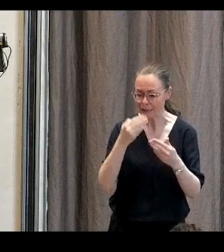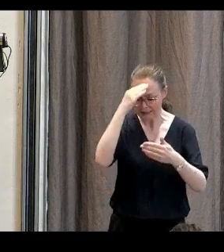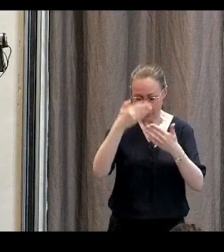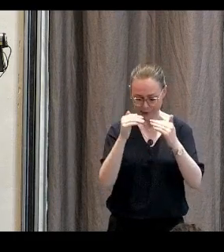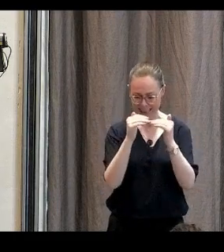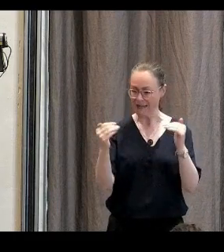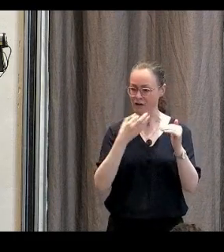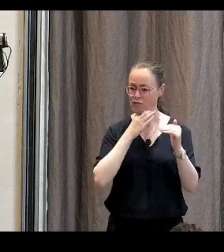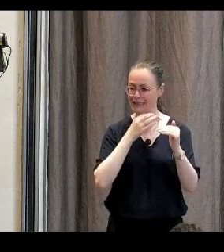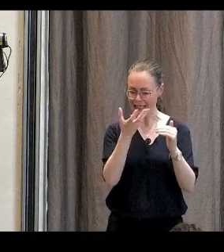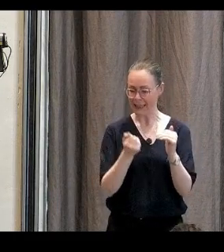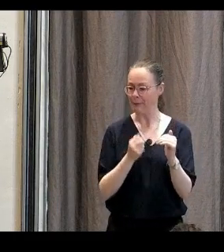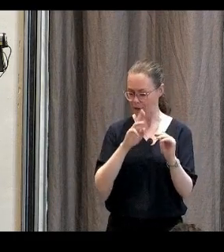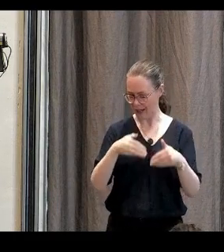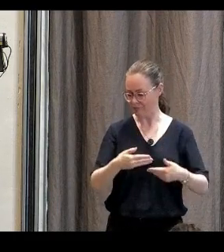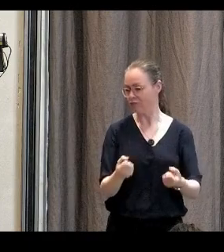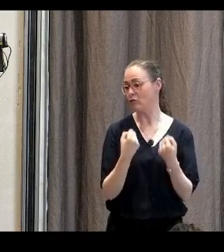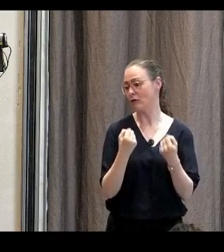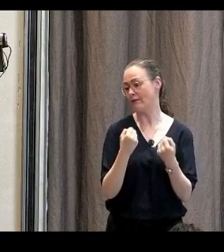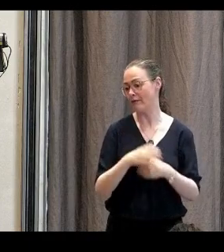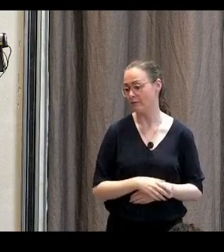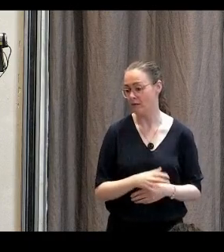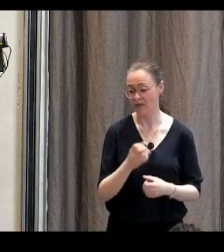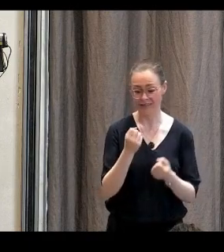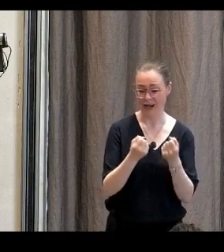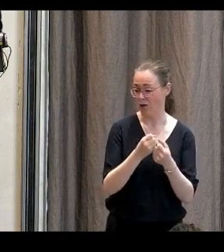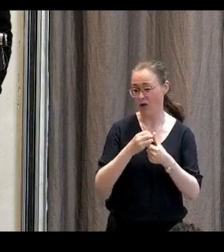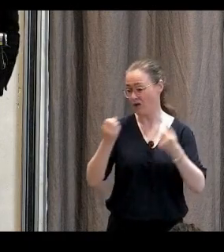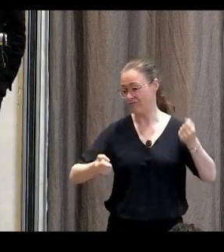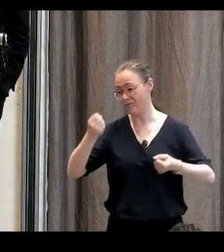allow people to drive a car or other vehicle?